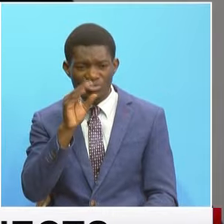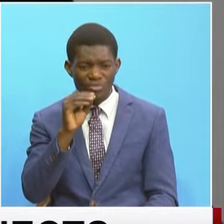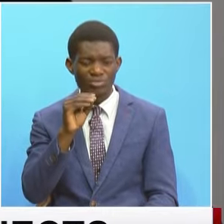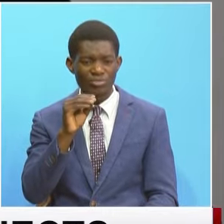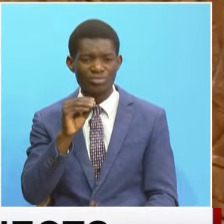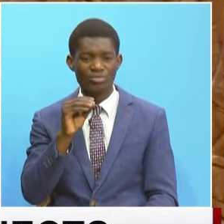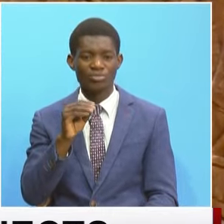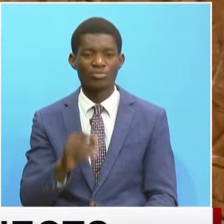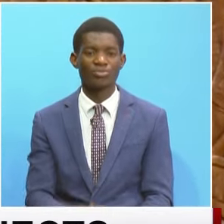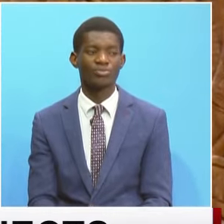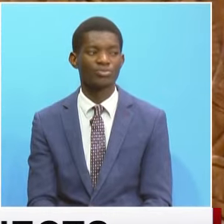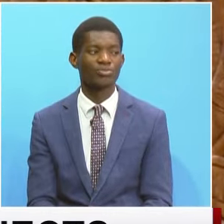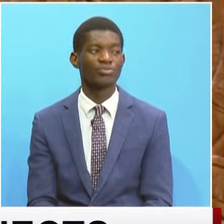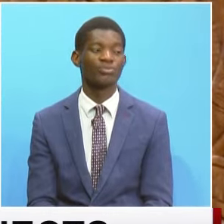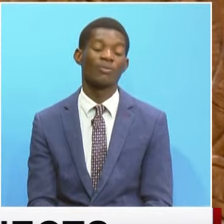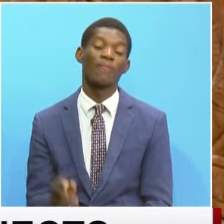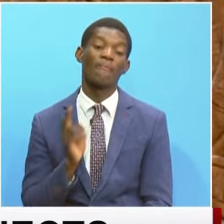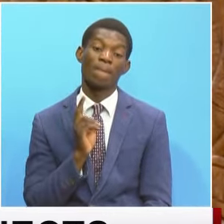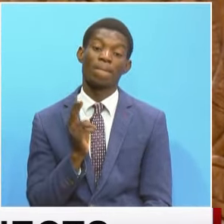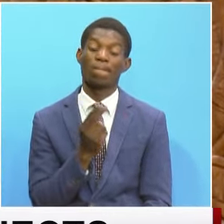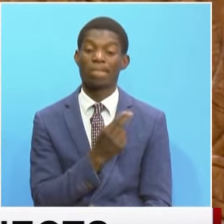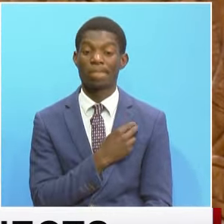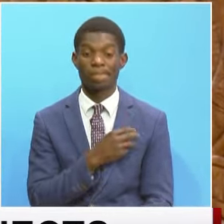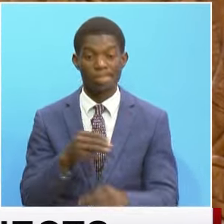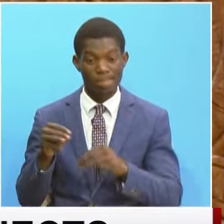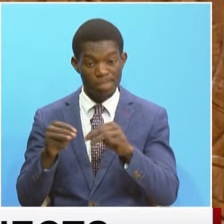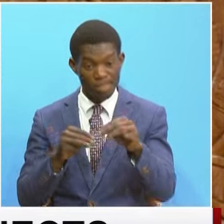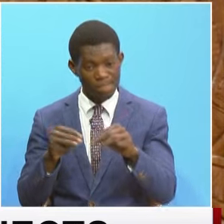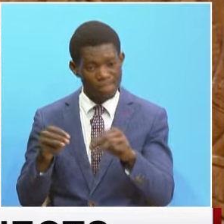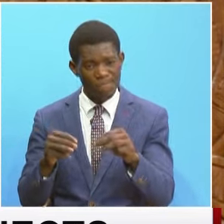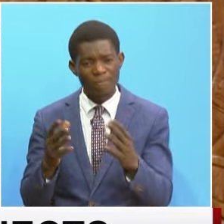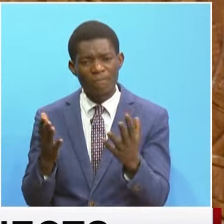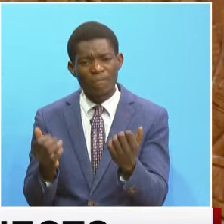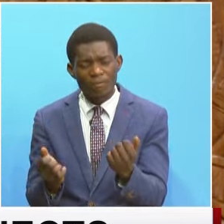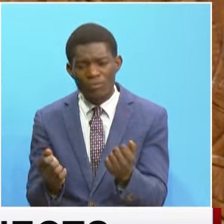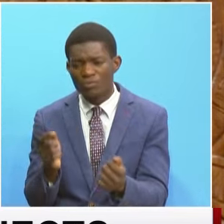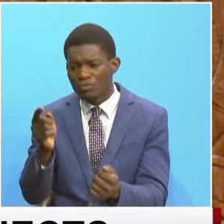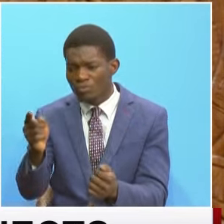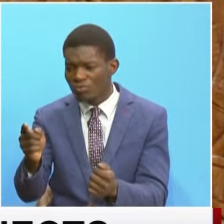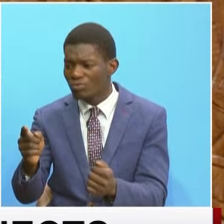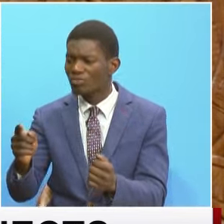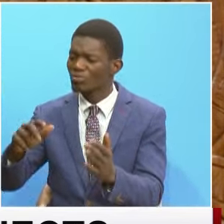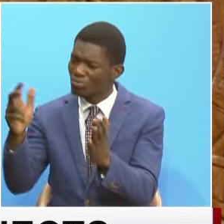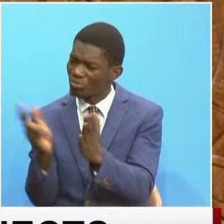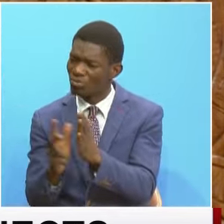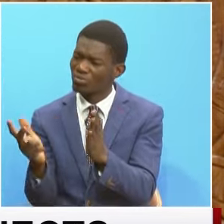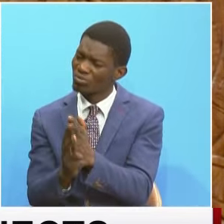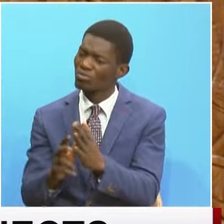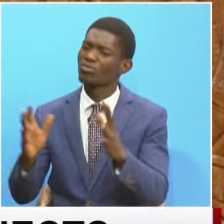the council. The management stands here to request for your authority that you